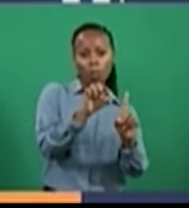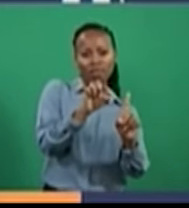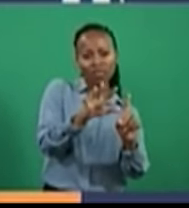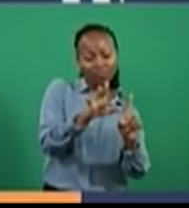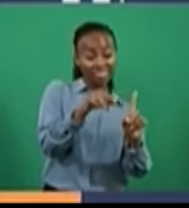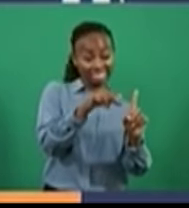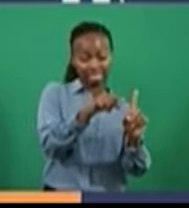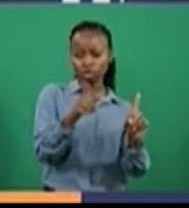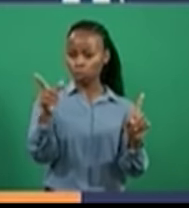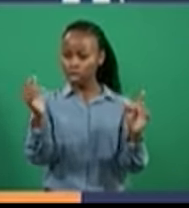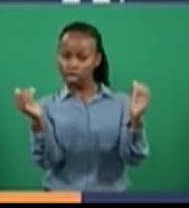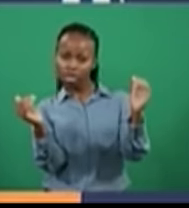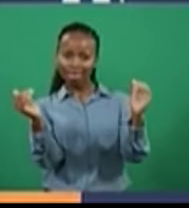target